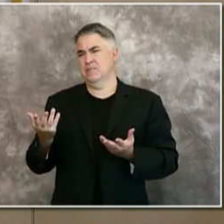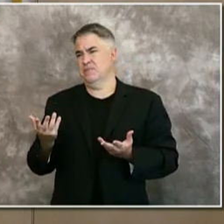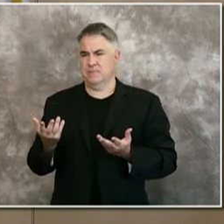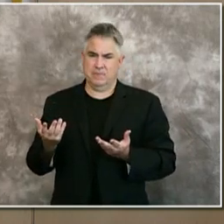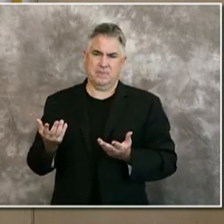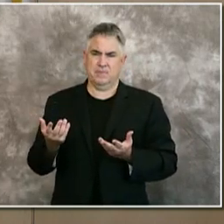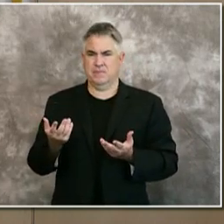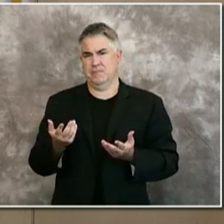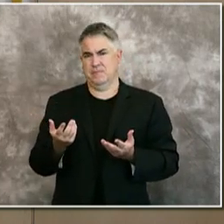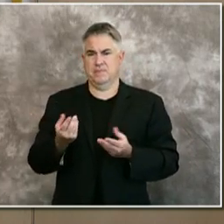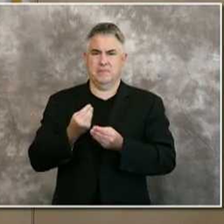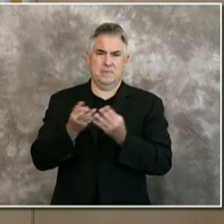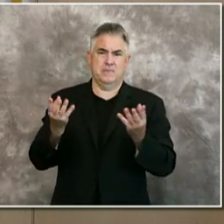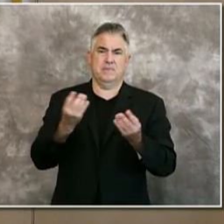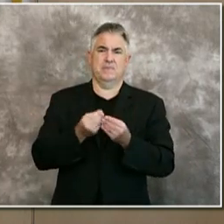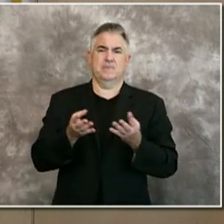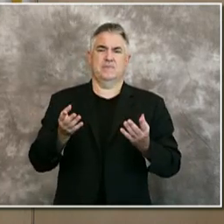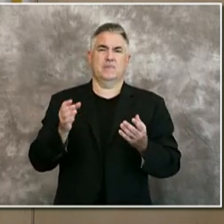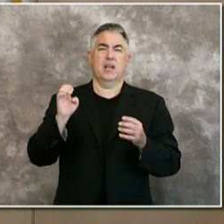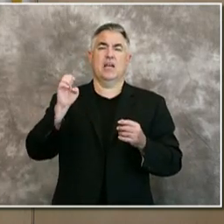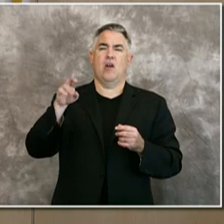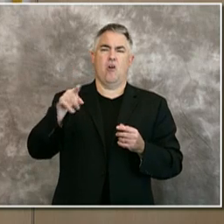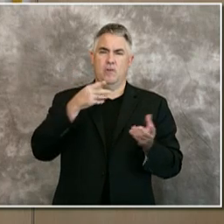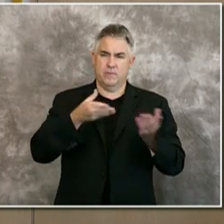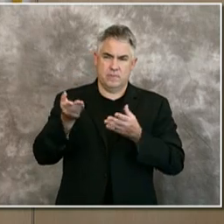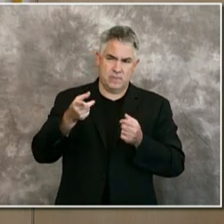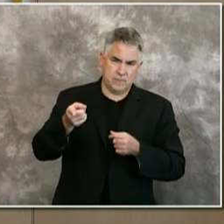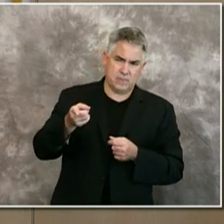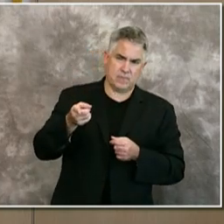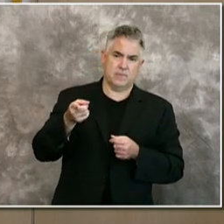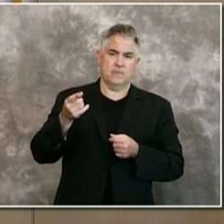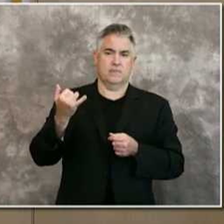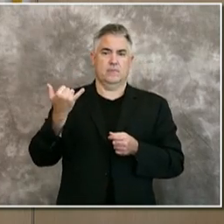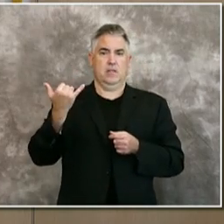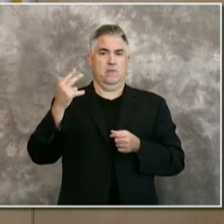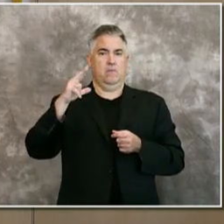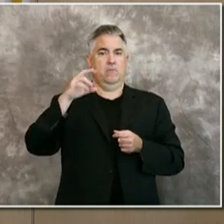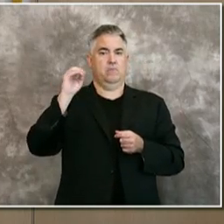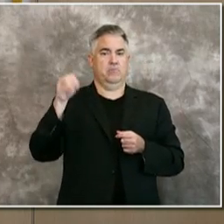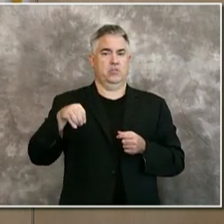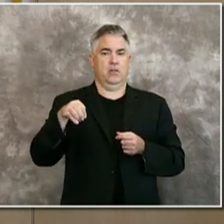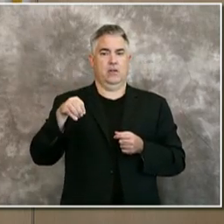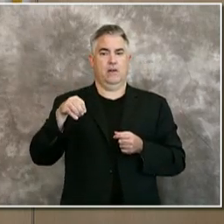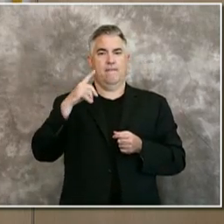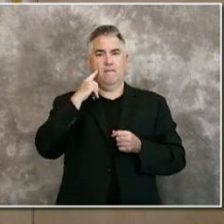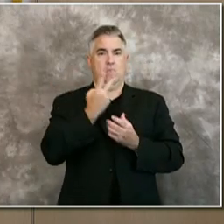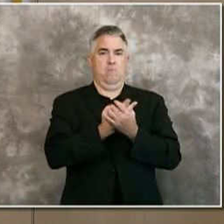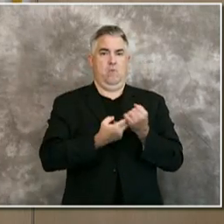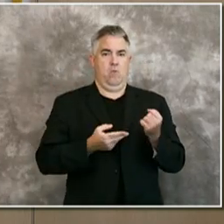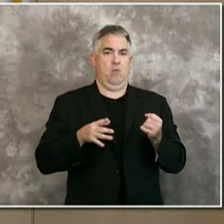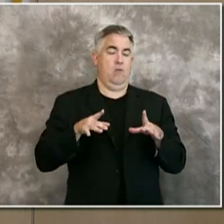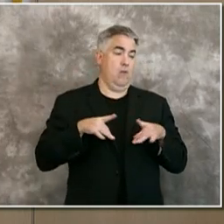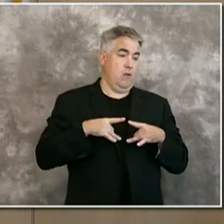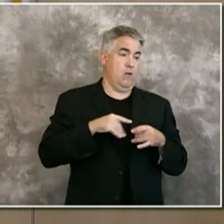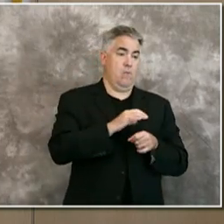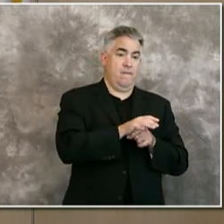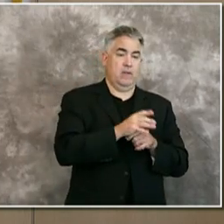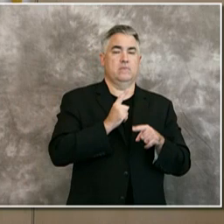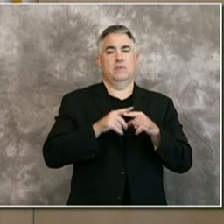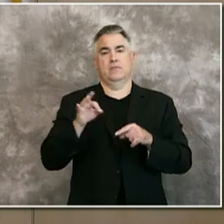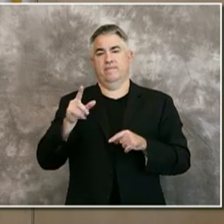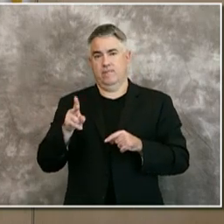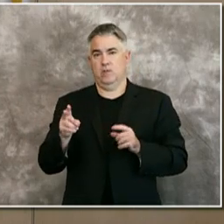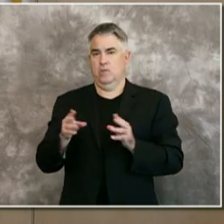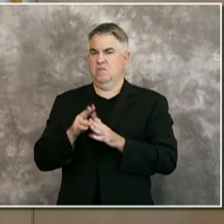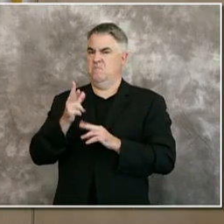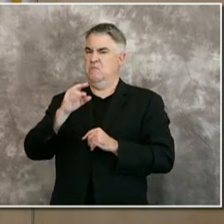emergency department, is about now 3% for both of those. Dr. Wooten, this next